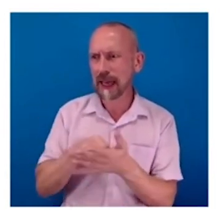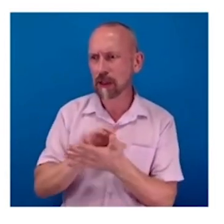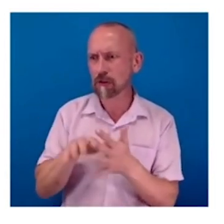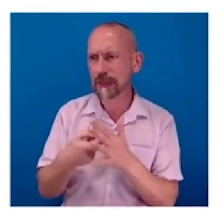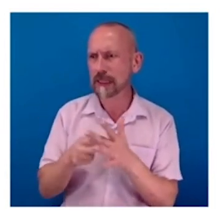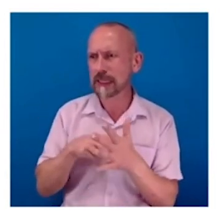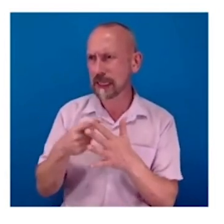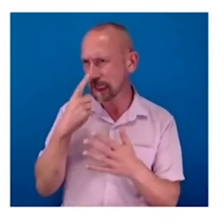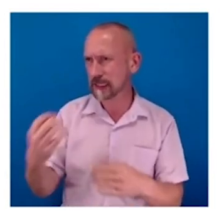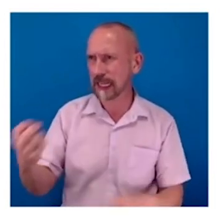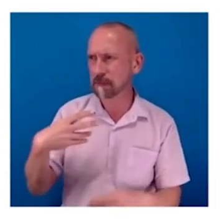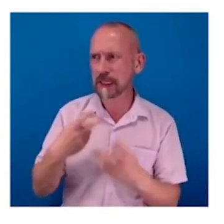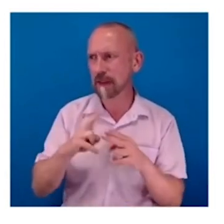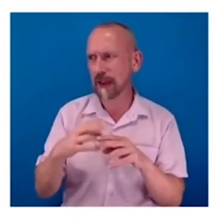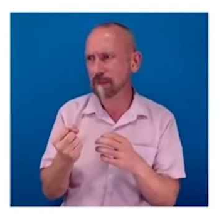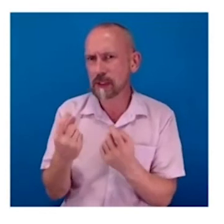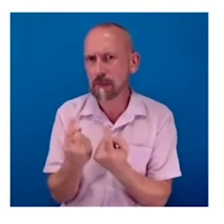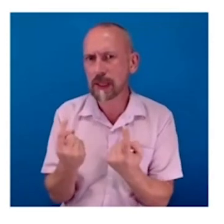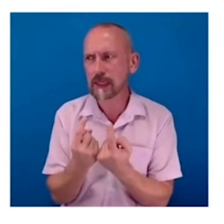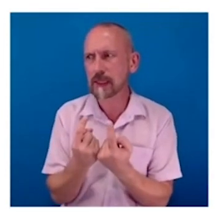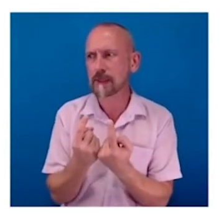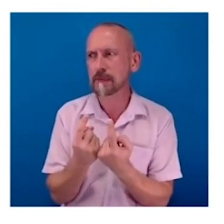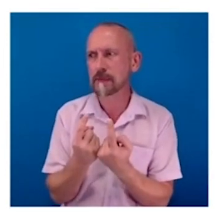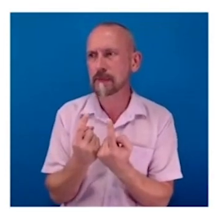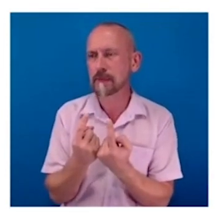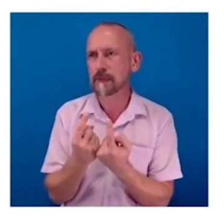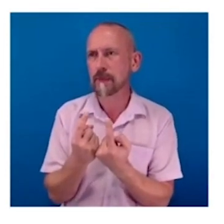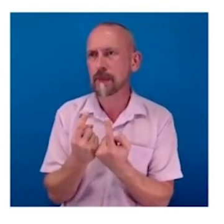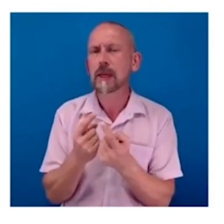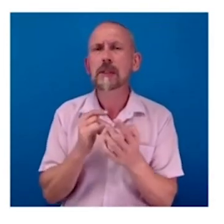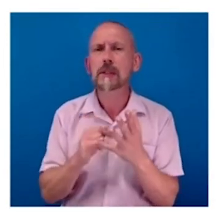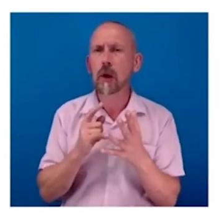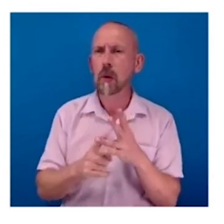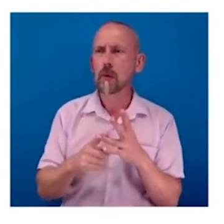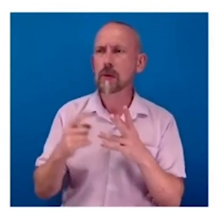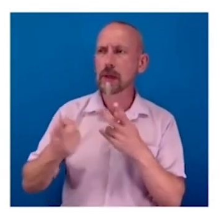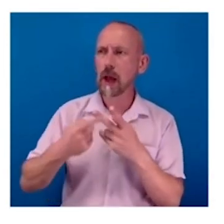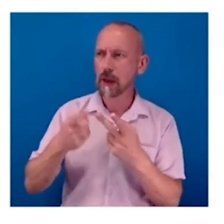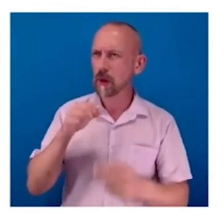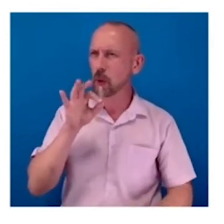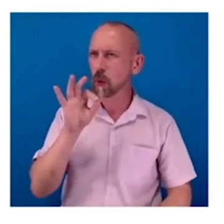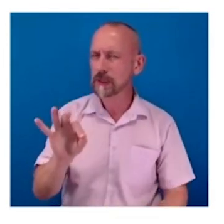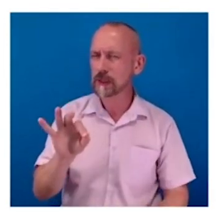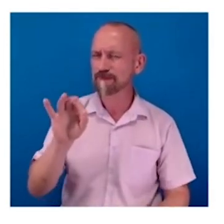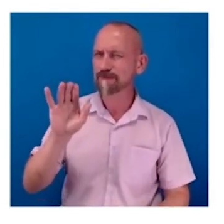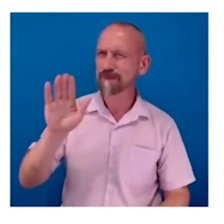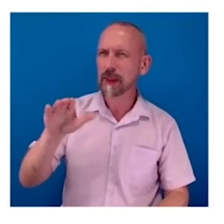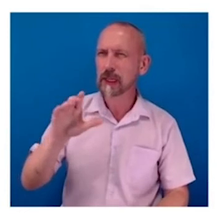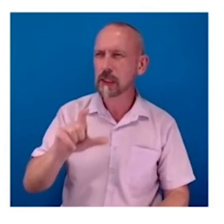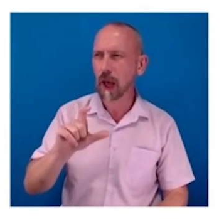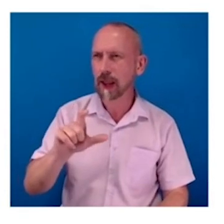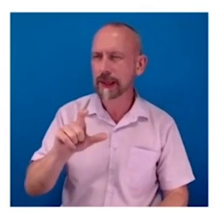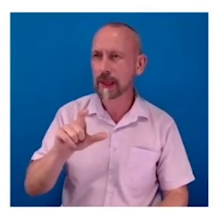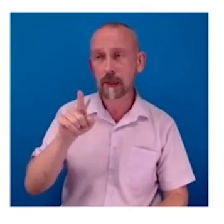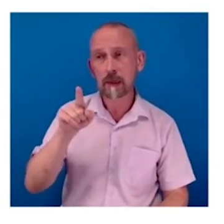Yeah, I think the other question within that then, for me, Charlie, was, are there already places, do you already get